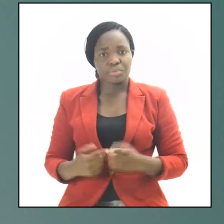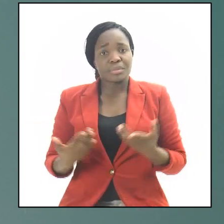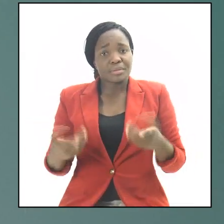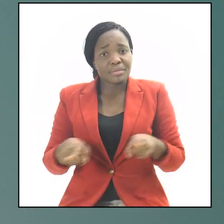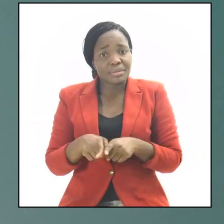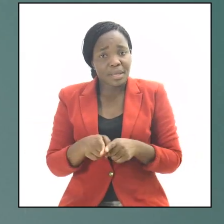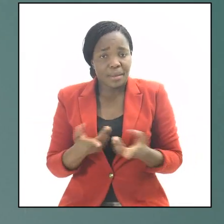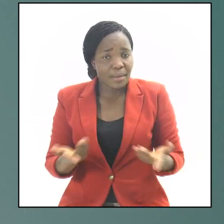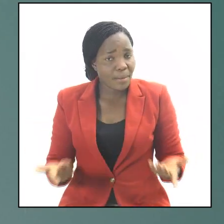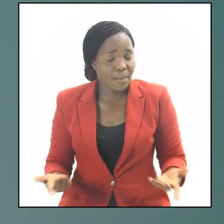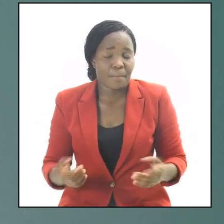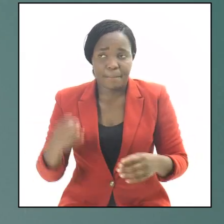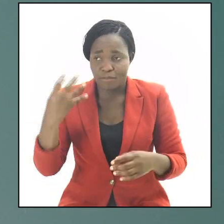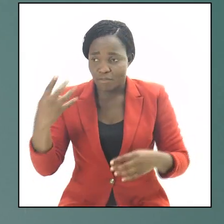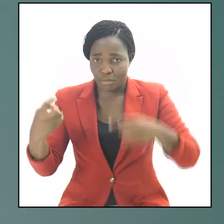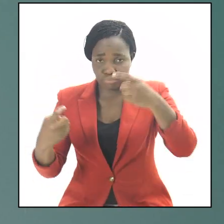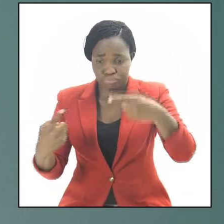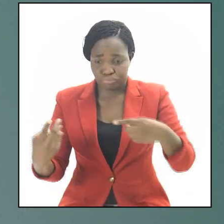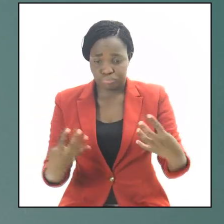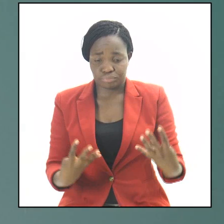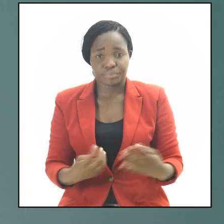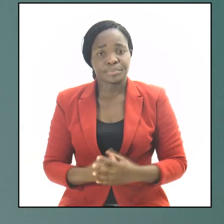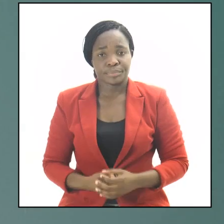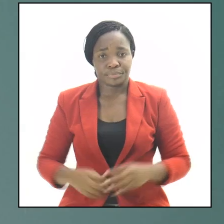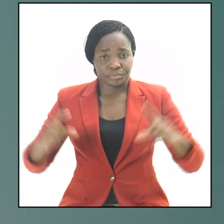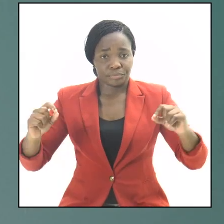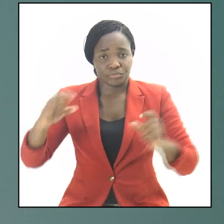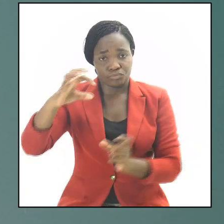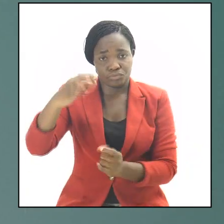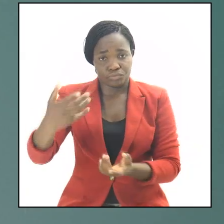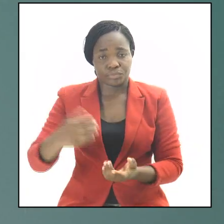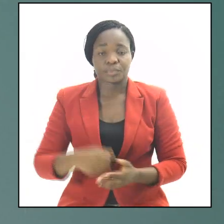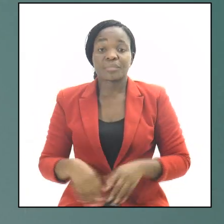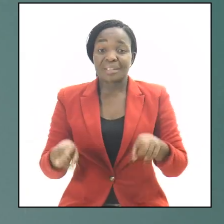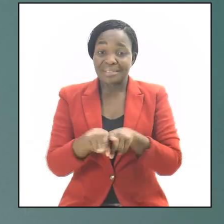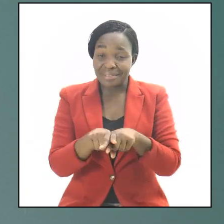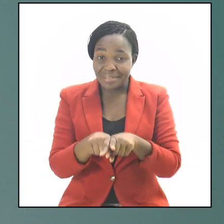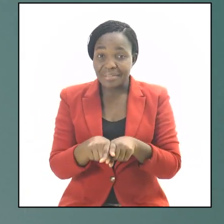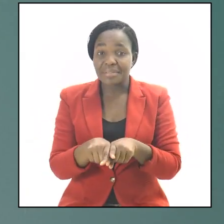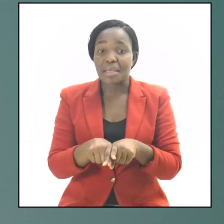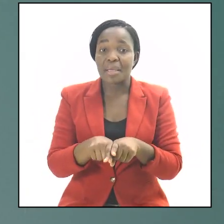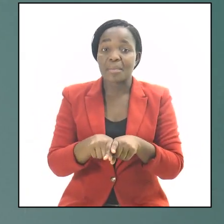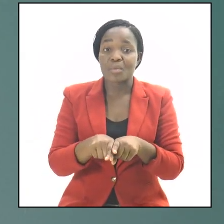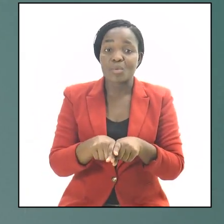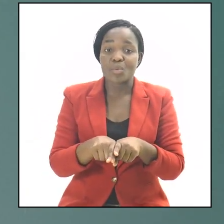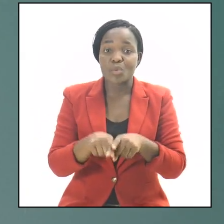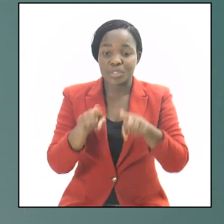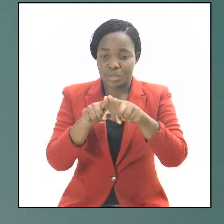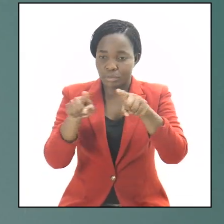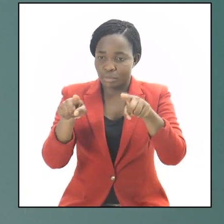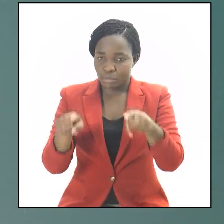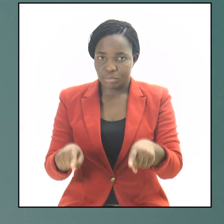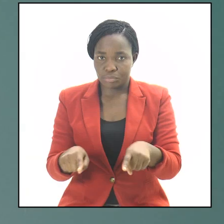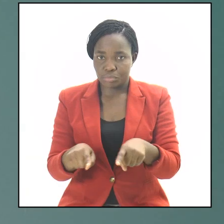still has 4 sides that meet and 4 corners. Same with the square, the trapezium and the